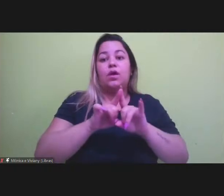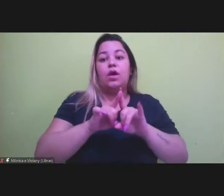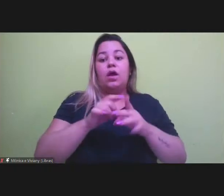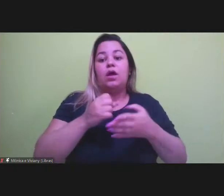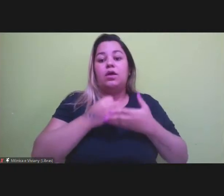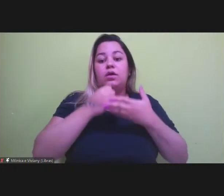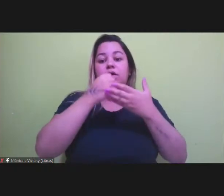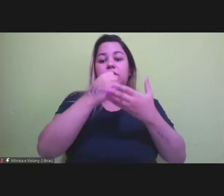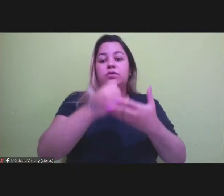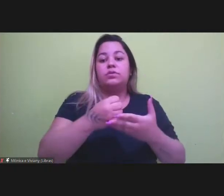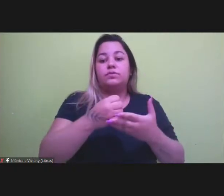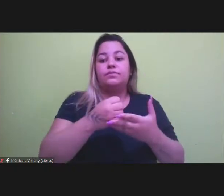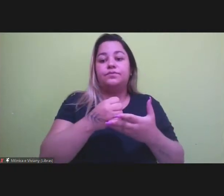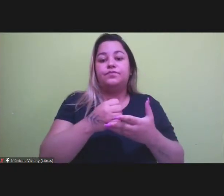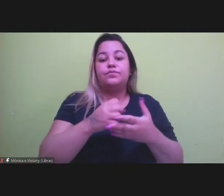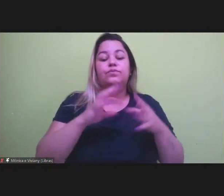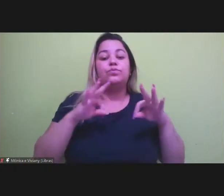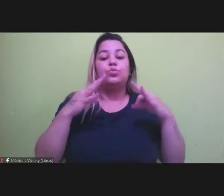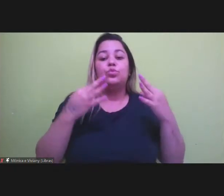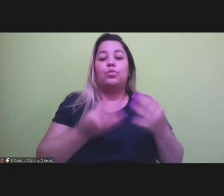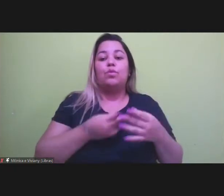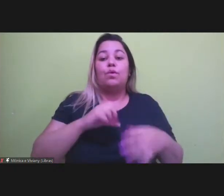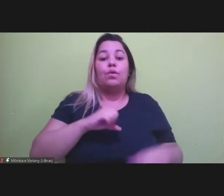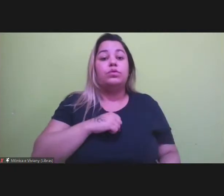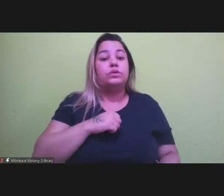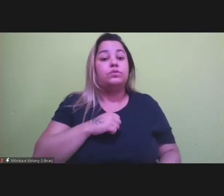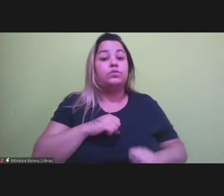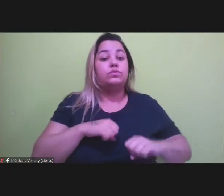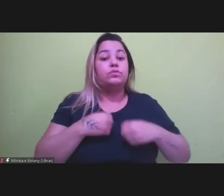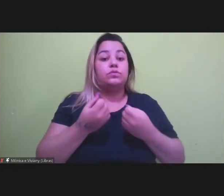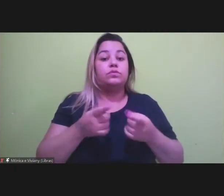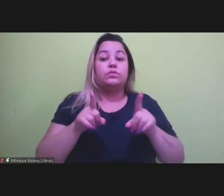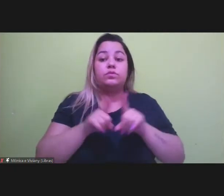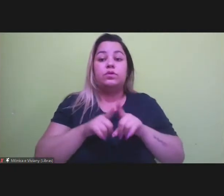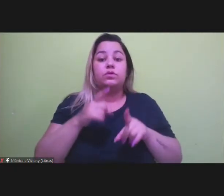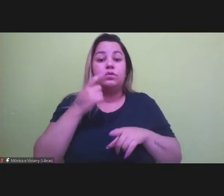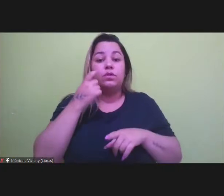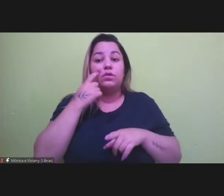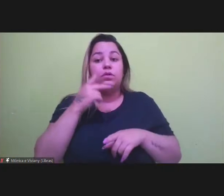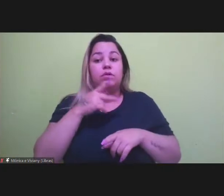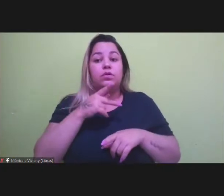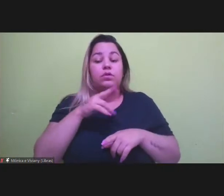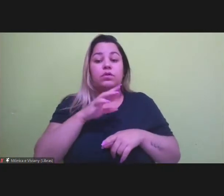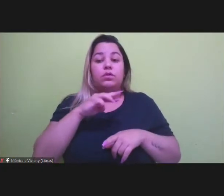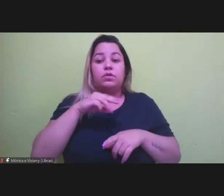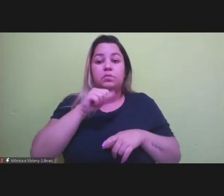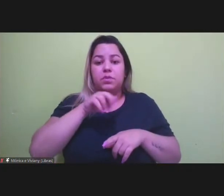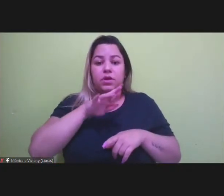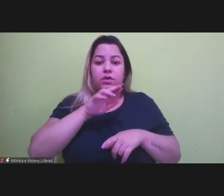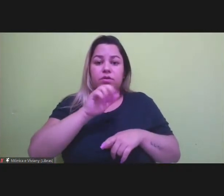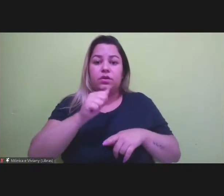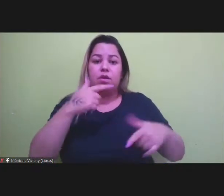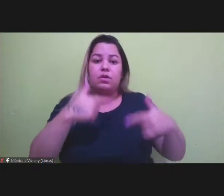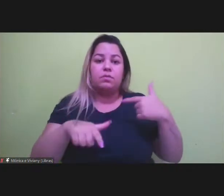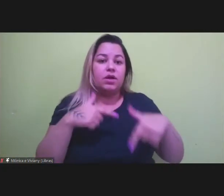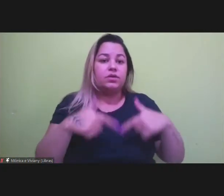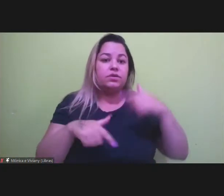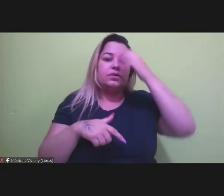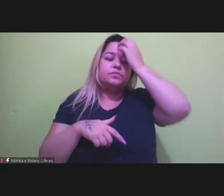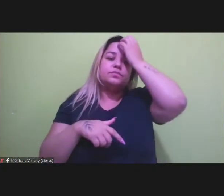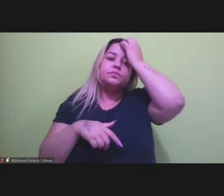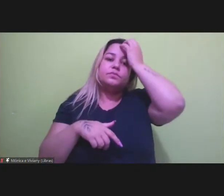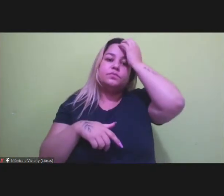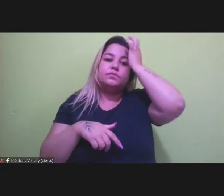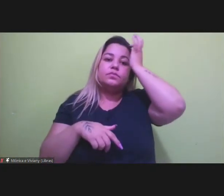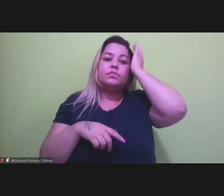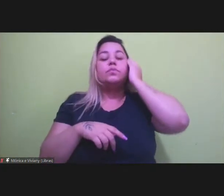doing some offers to be able to try to amplify the scope and the potentiality that the team has in the territory to work